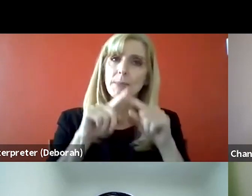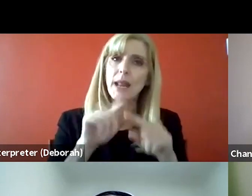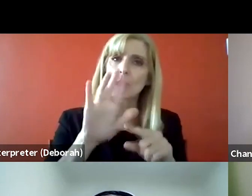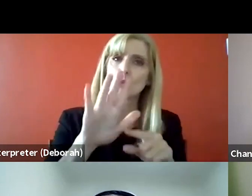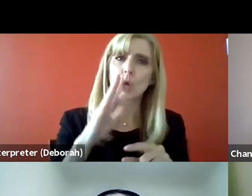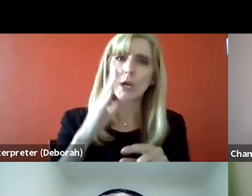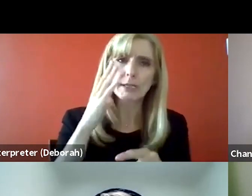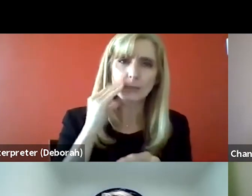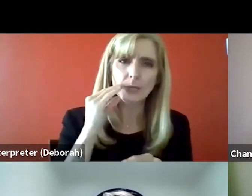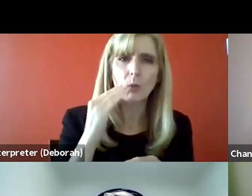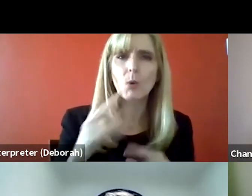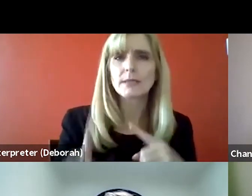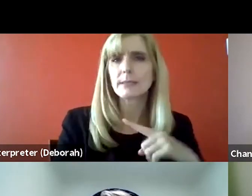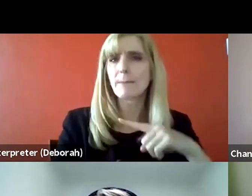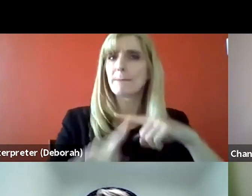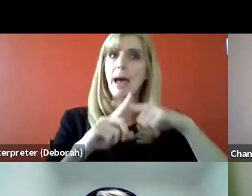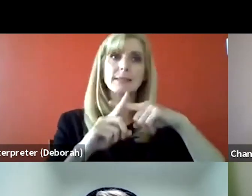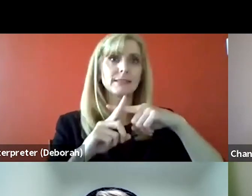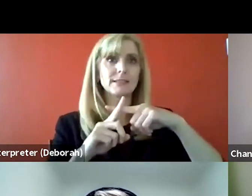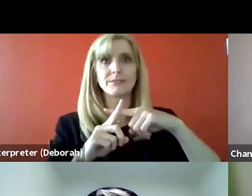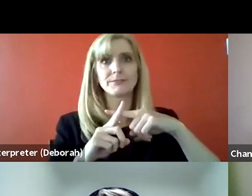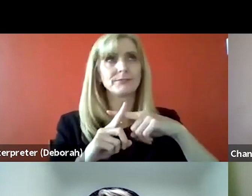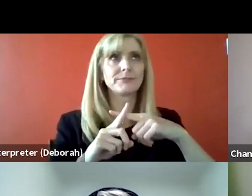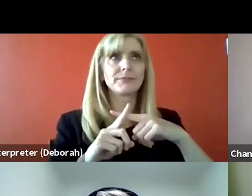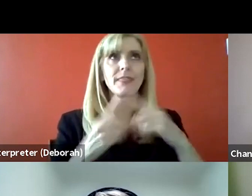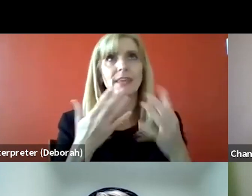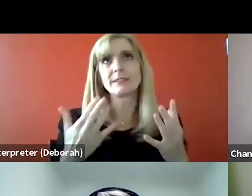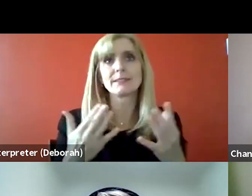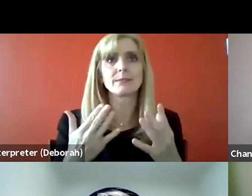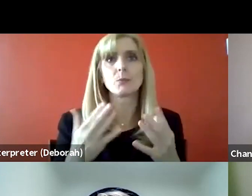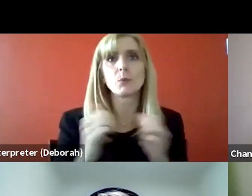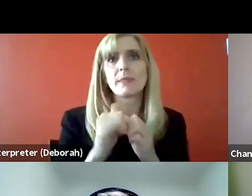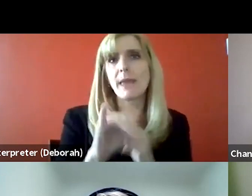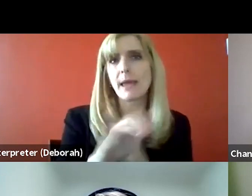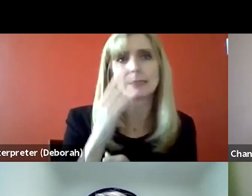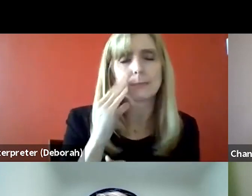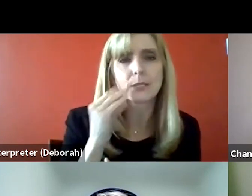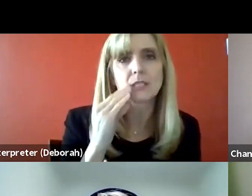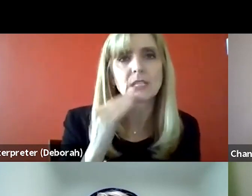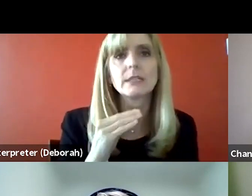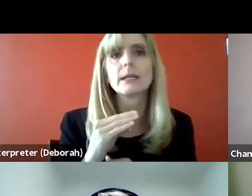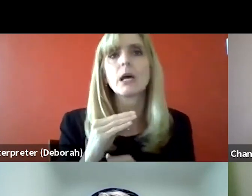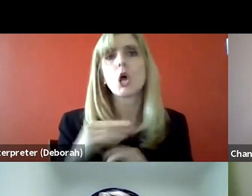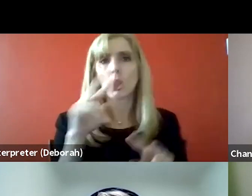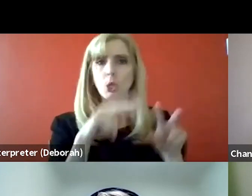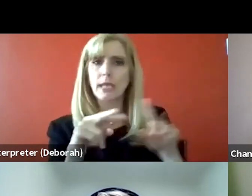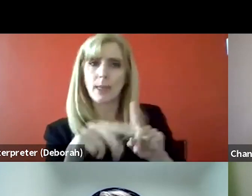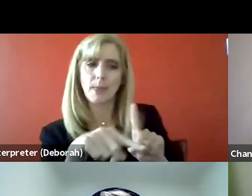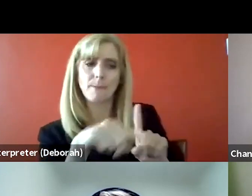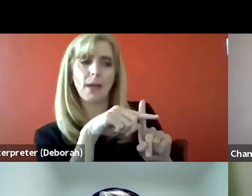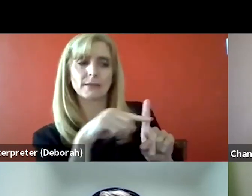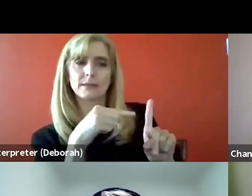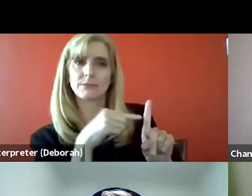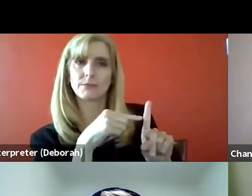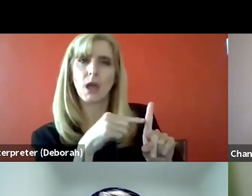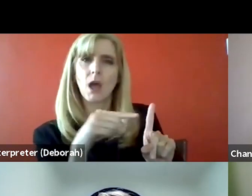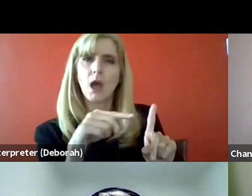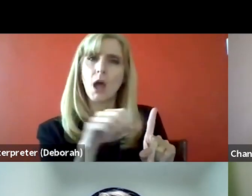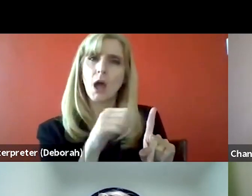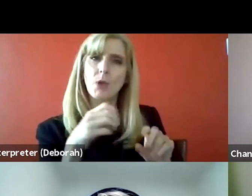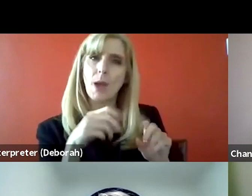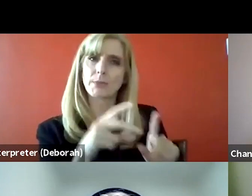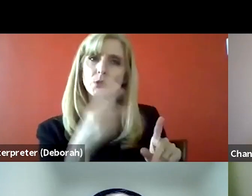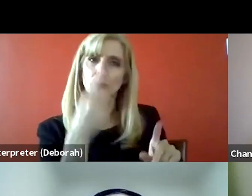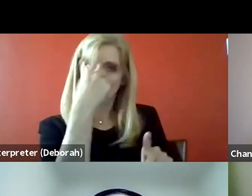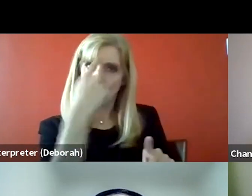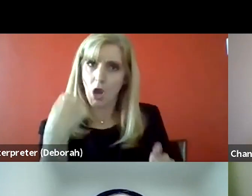positive highlights with that experience? And then of course, in looking at the positive, are there other opportunities for us to improve?